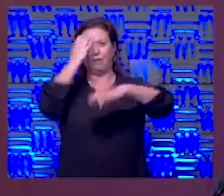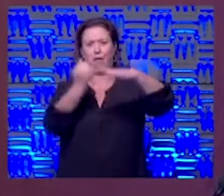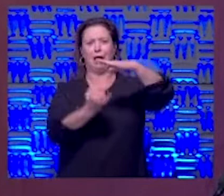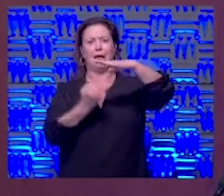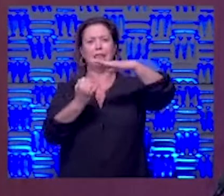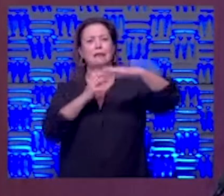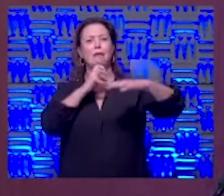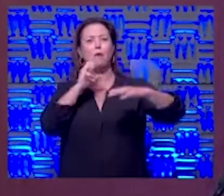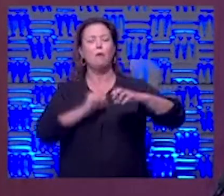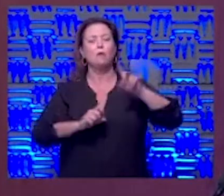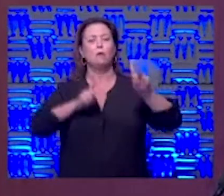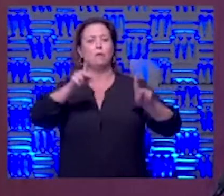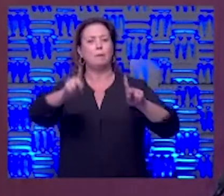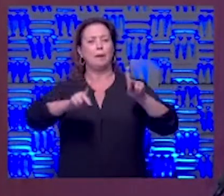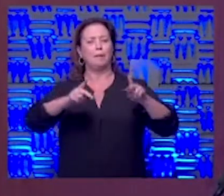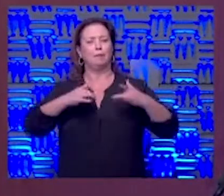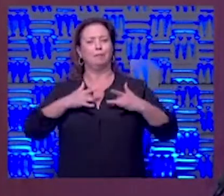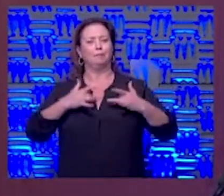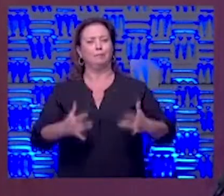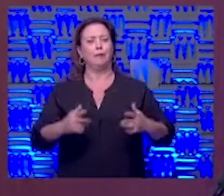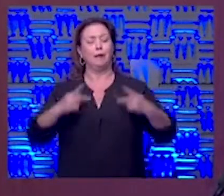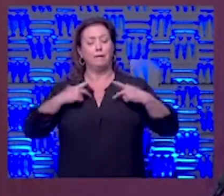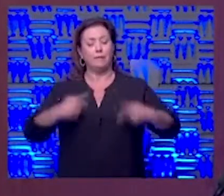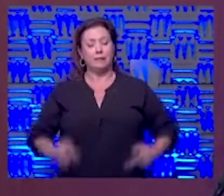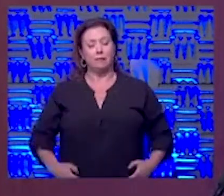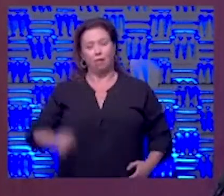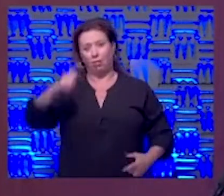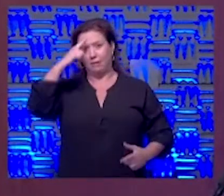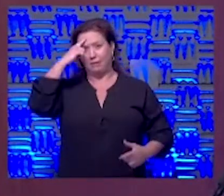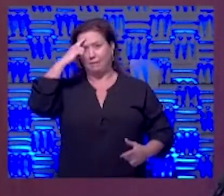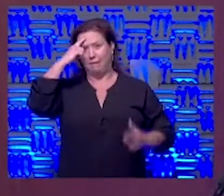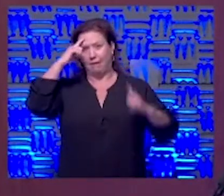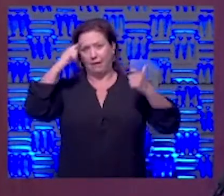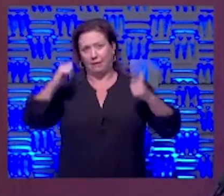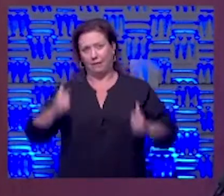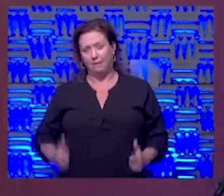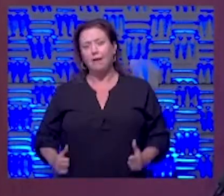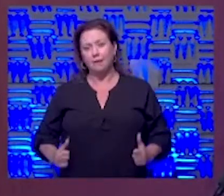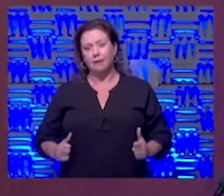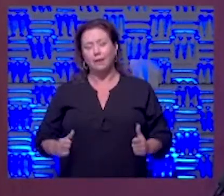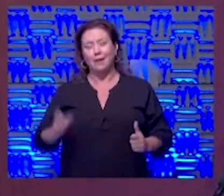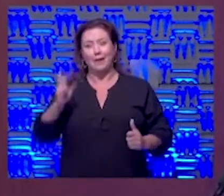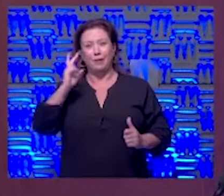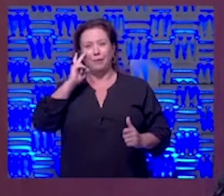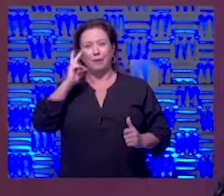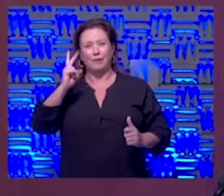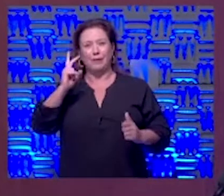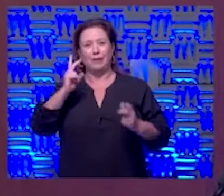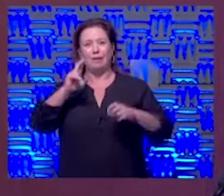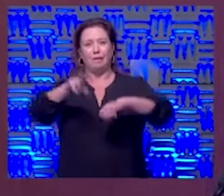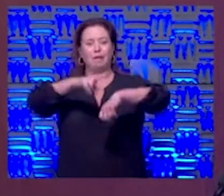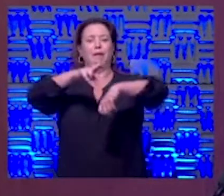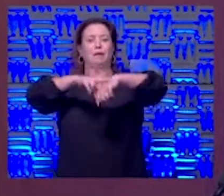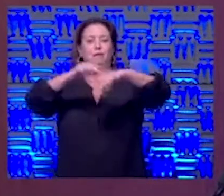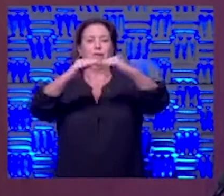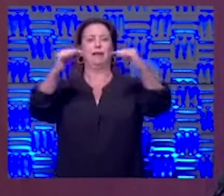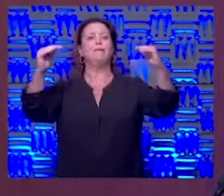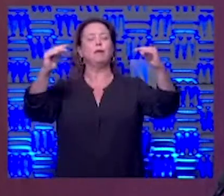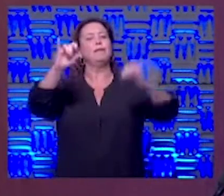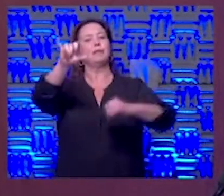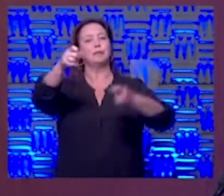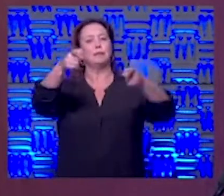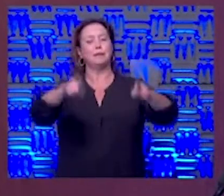isolated older adults are more likely to have physical and cognitive decline. And we have seen on a national scale that this has happened. And that is